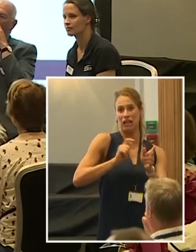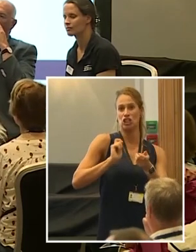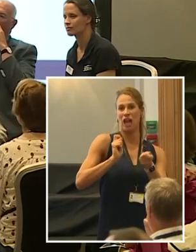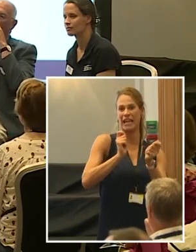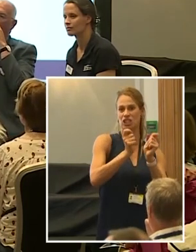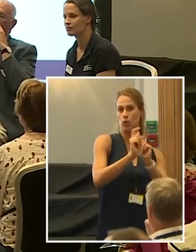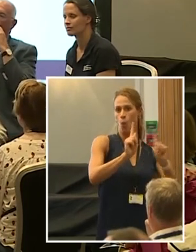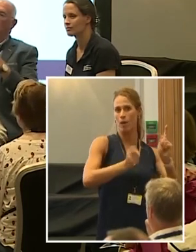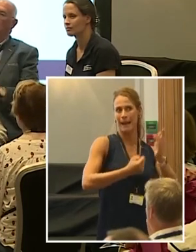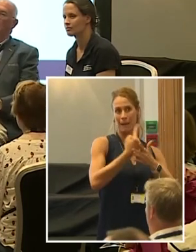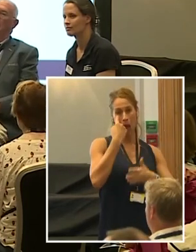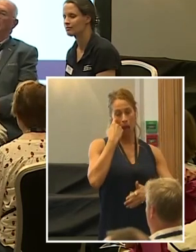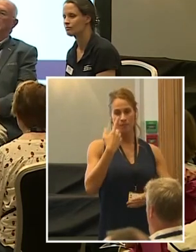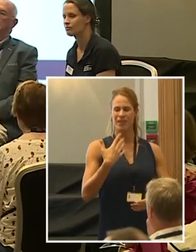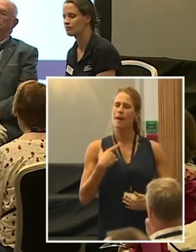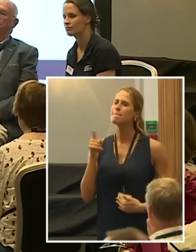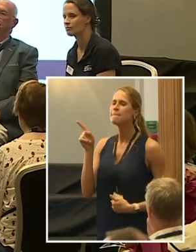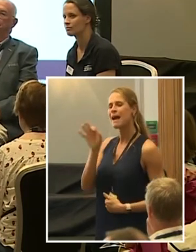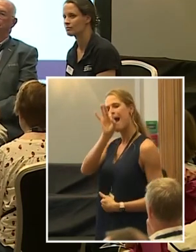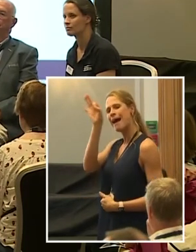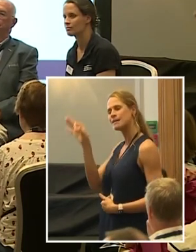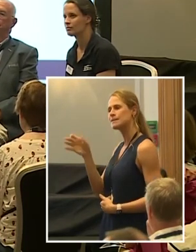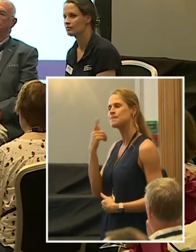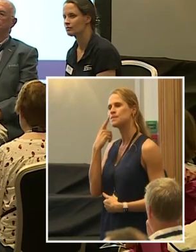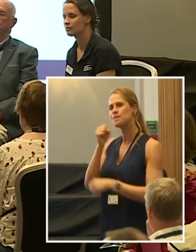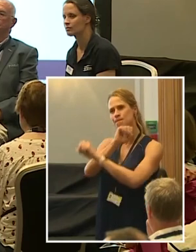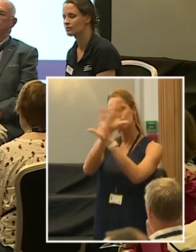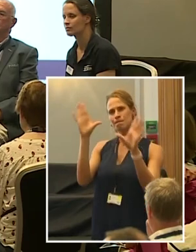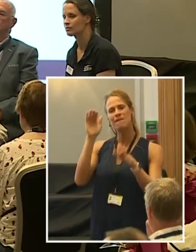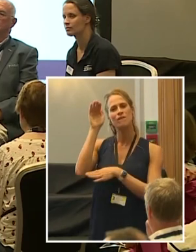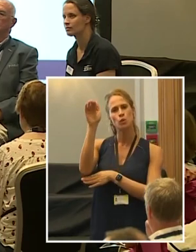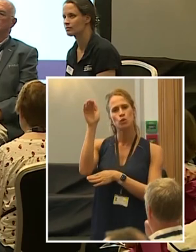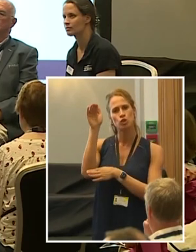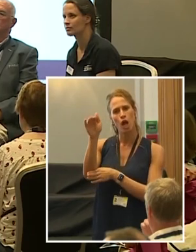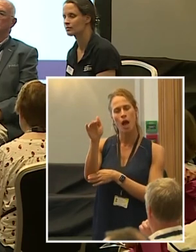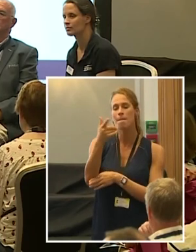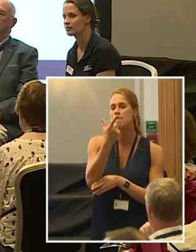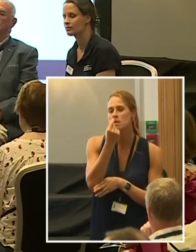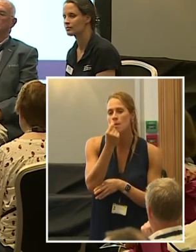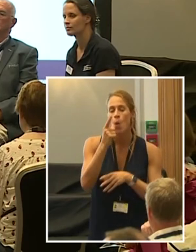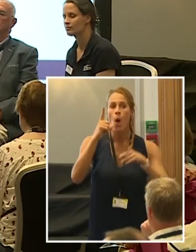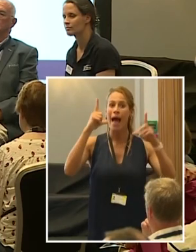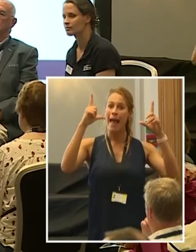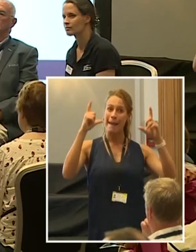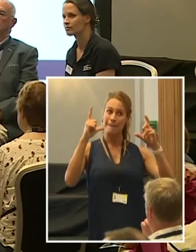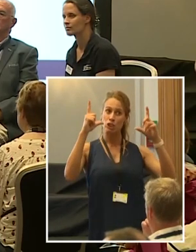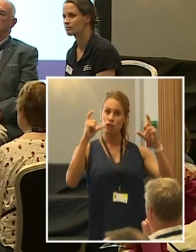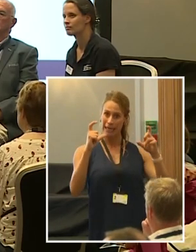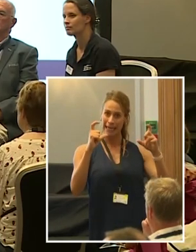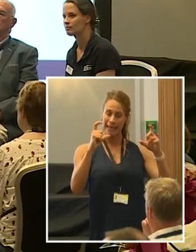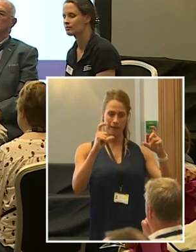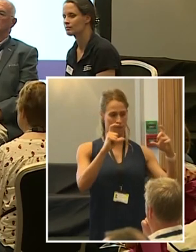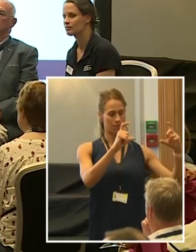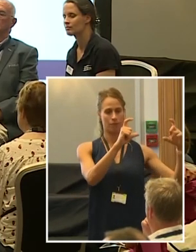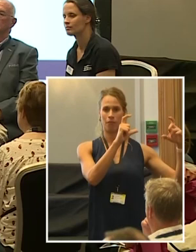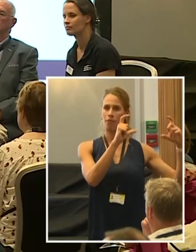you envisage in the future a situation where the imaging, the investigations we have, maybe